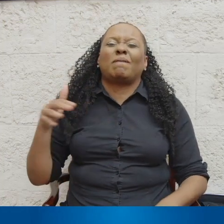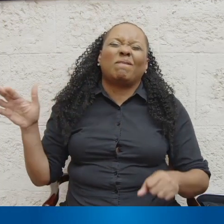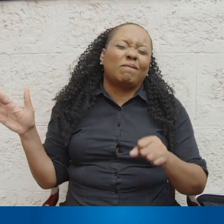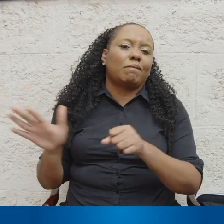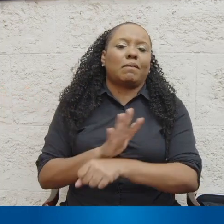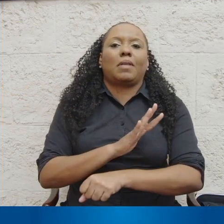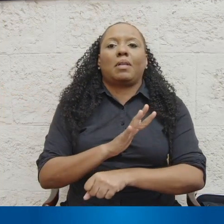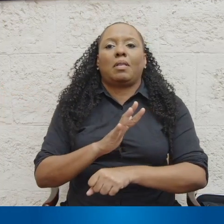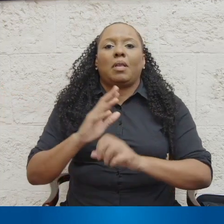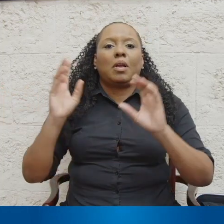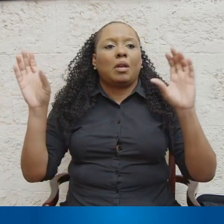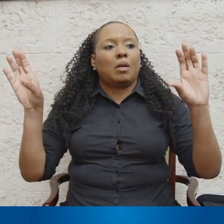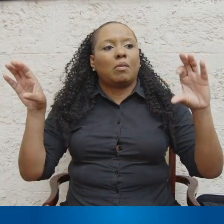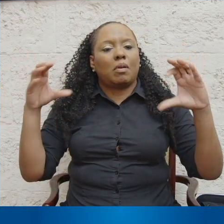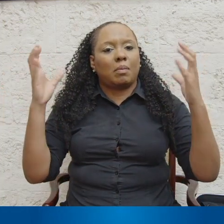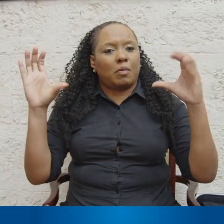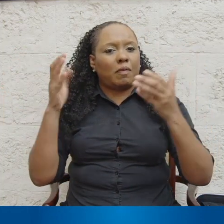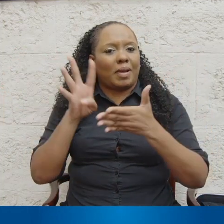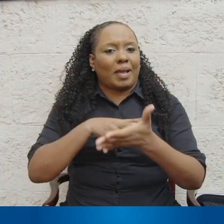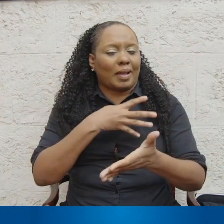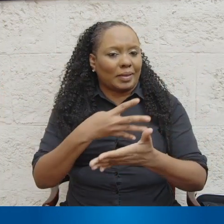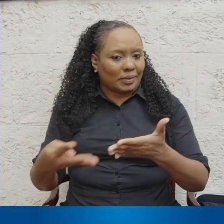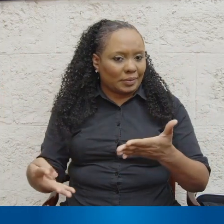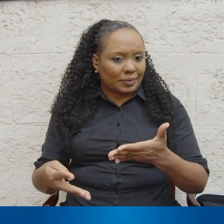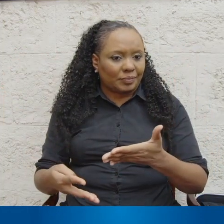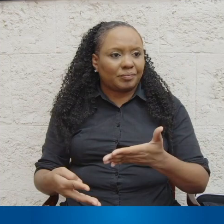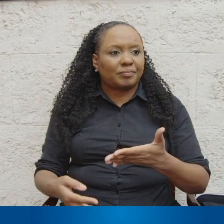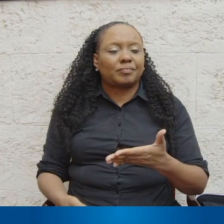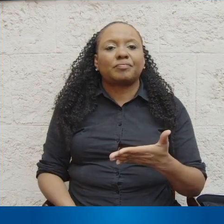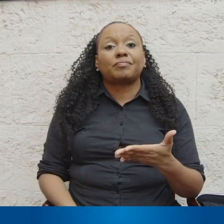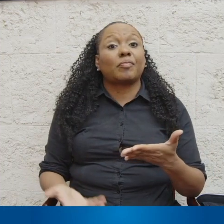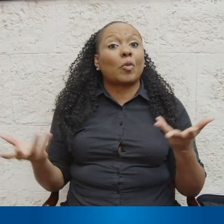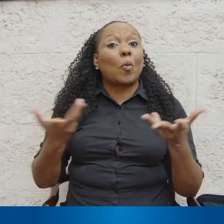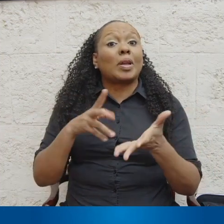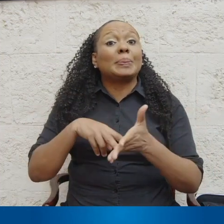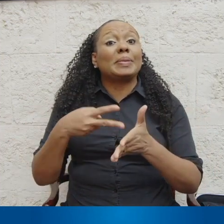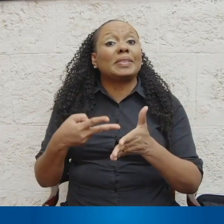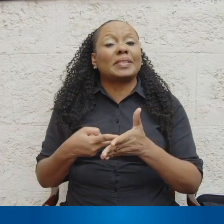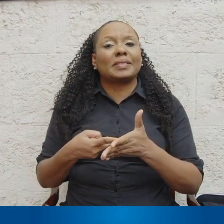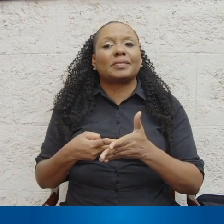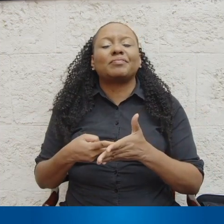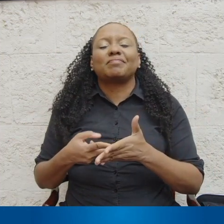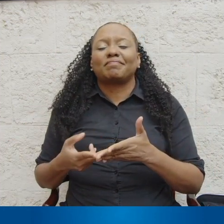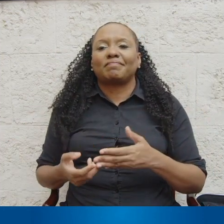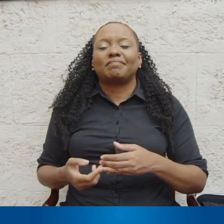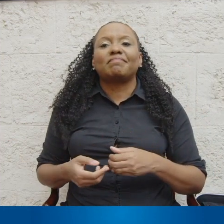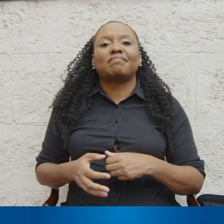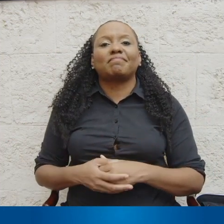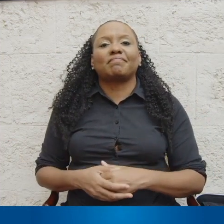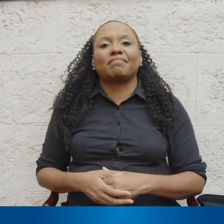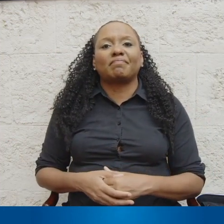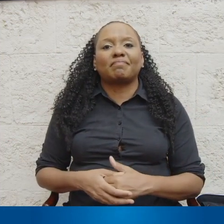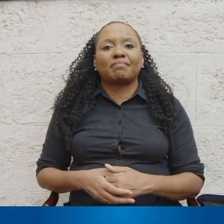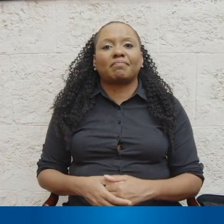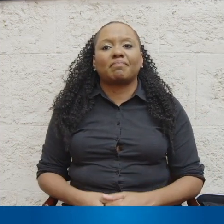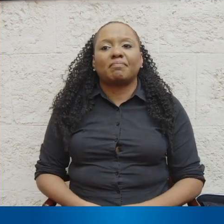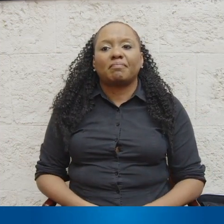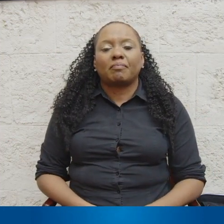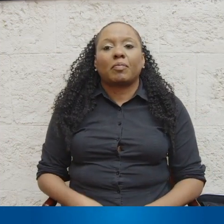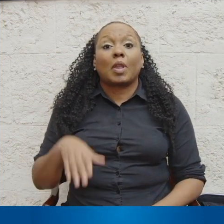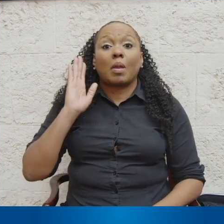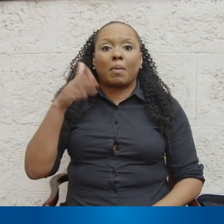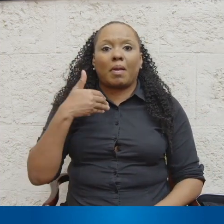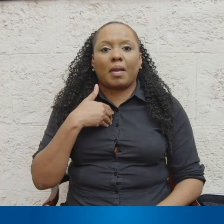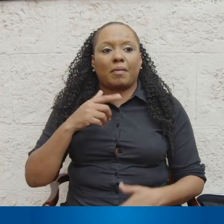crop over calendar and events that we're accustomed to. So that means that this year, unlike last year, we will see again Junior